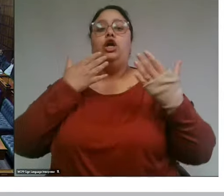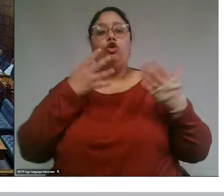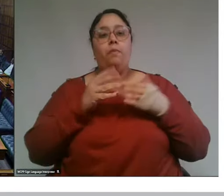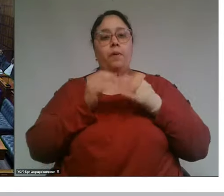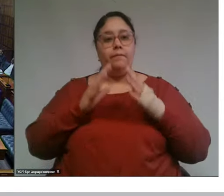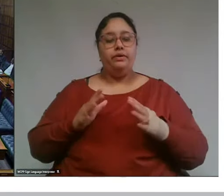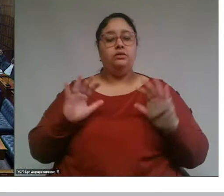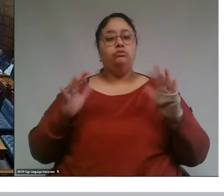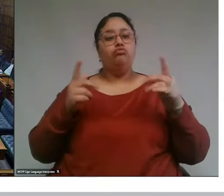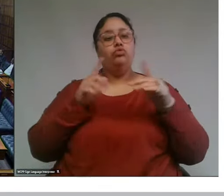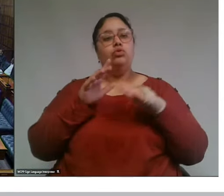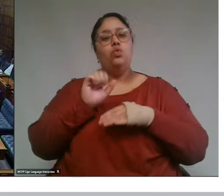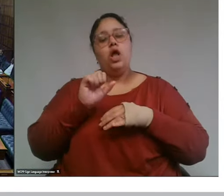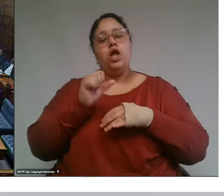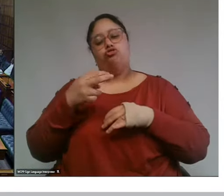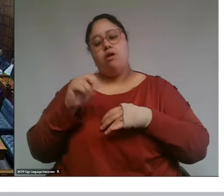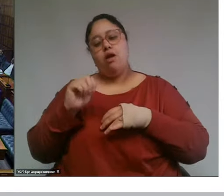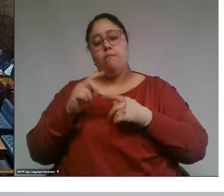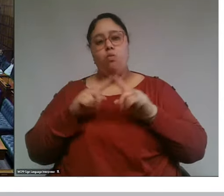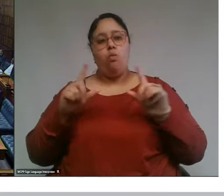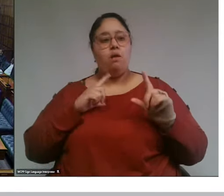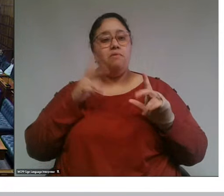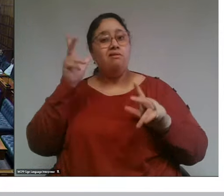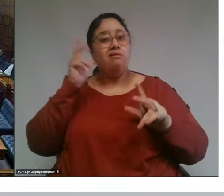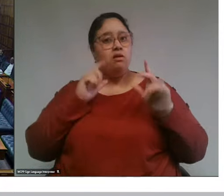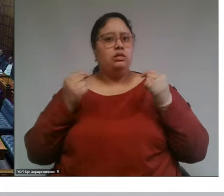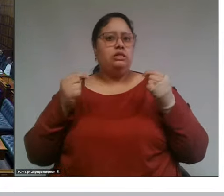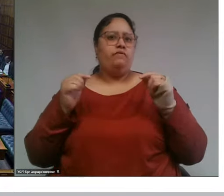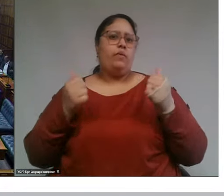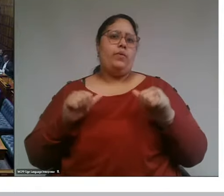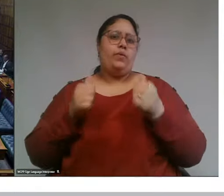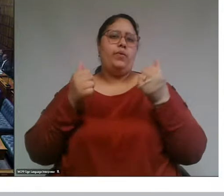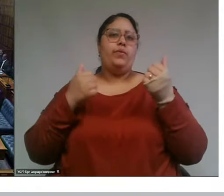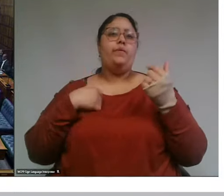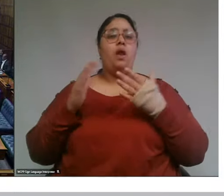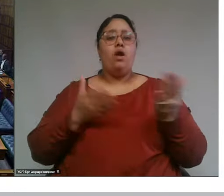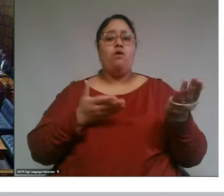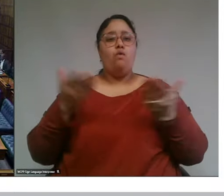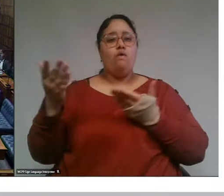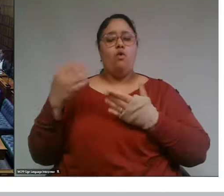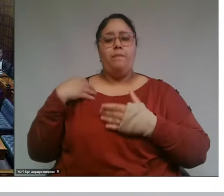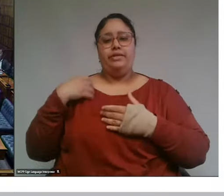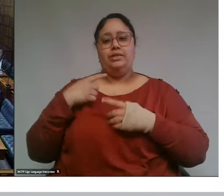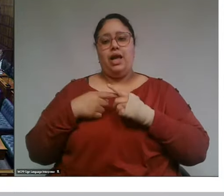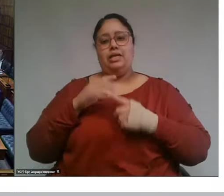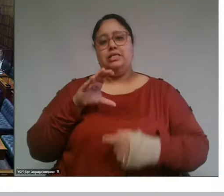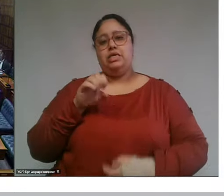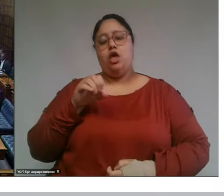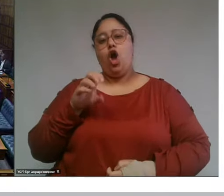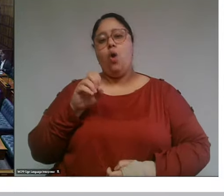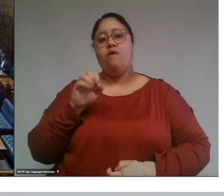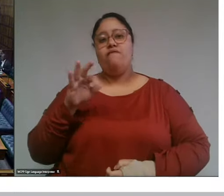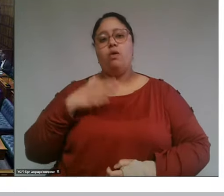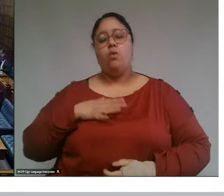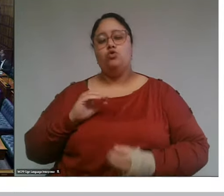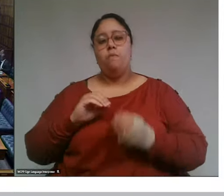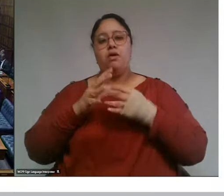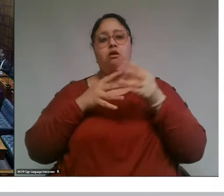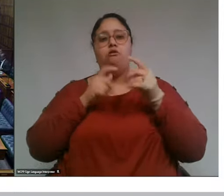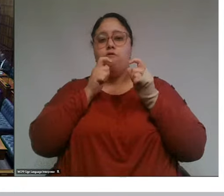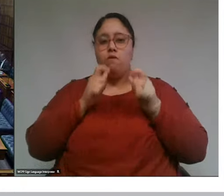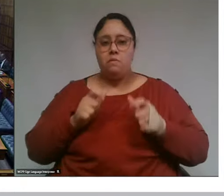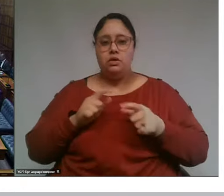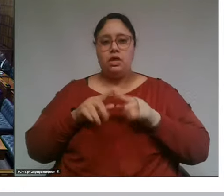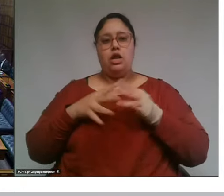it's great to see the continuity I will now hand over to the minister and CEO as well um should they wish to make any remarks and then from